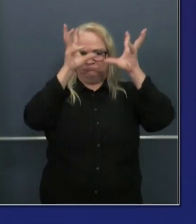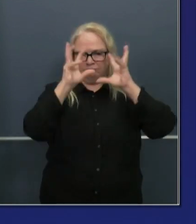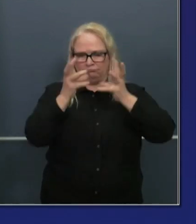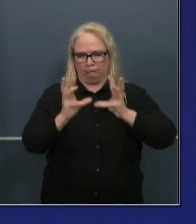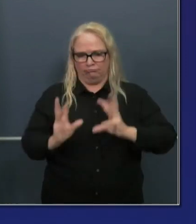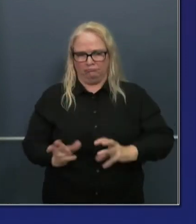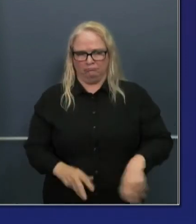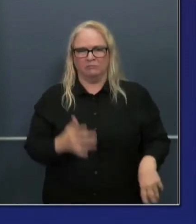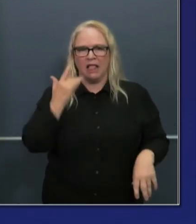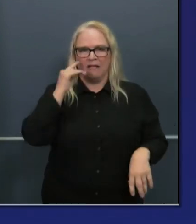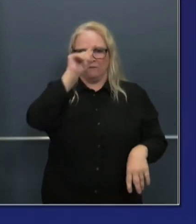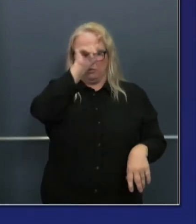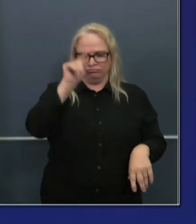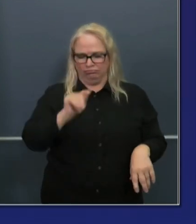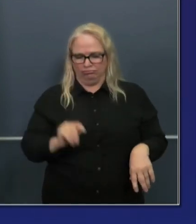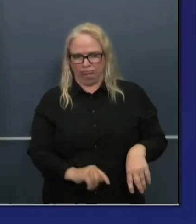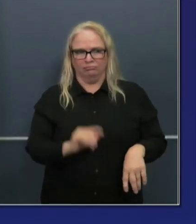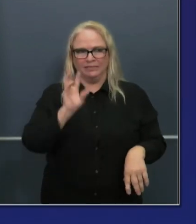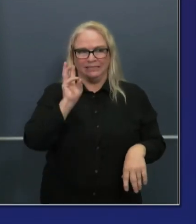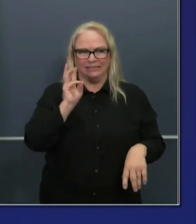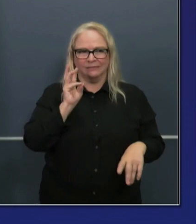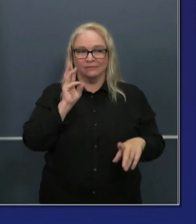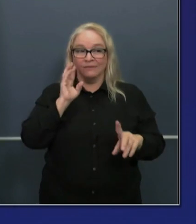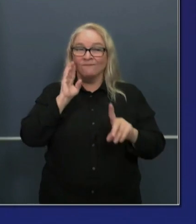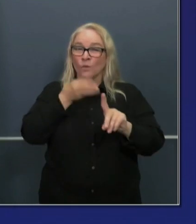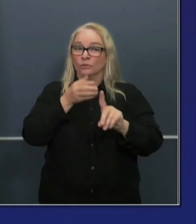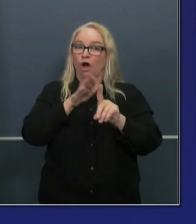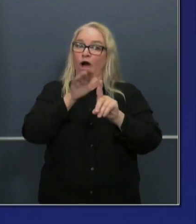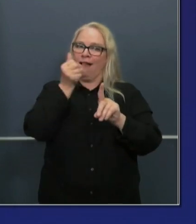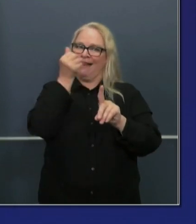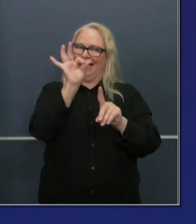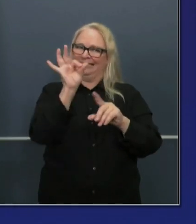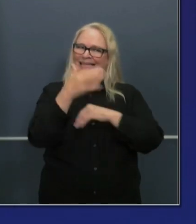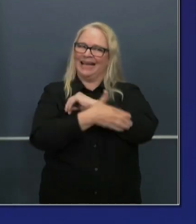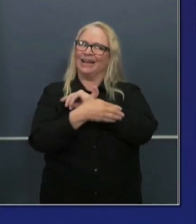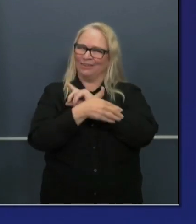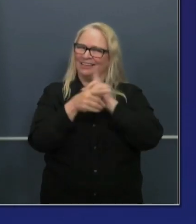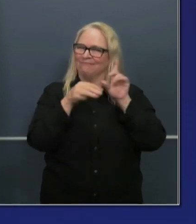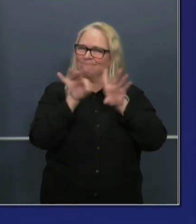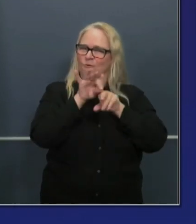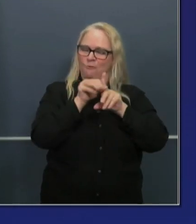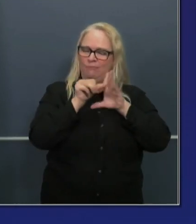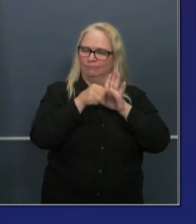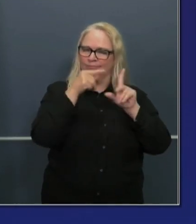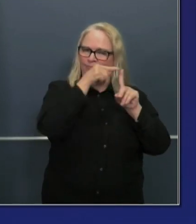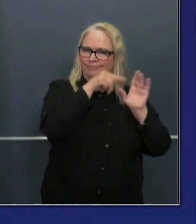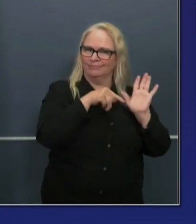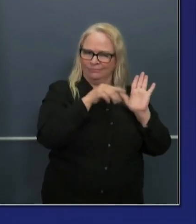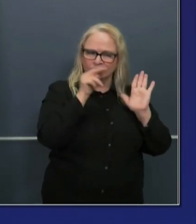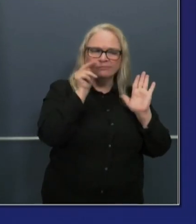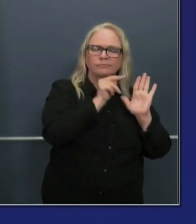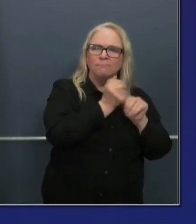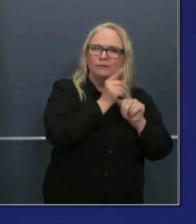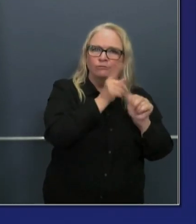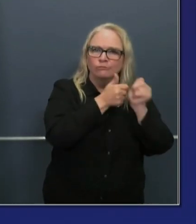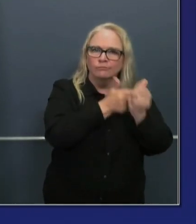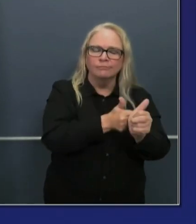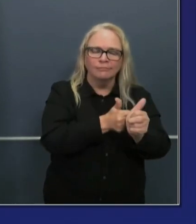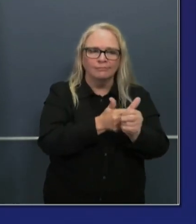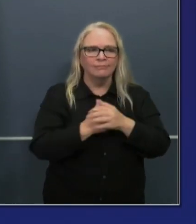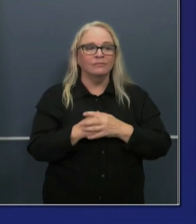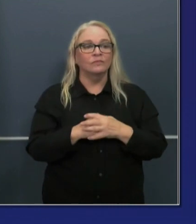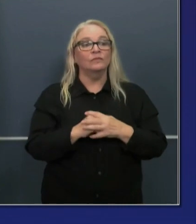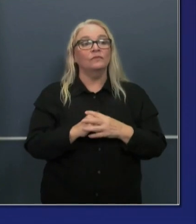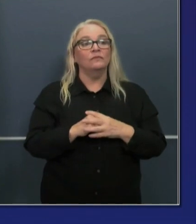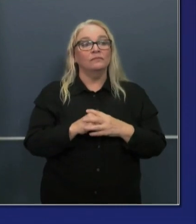the 19 counties that the Governor had mentioned. It's on the list. And they'll really focus on those